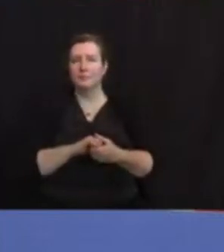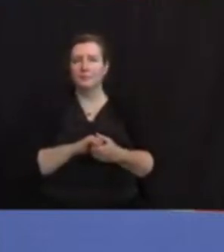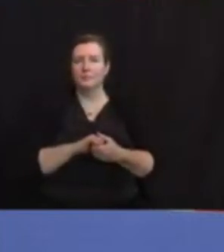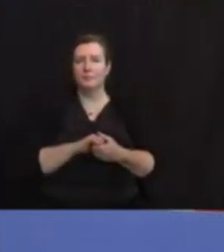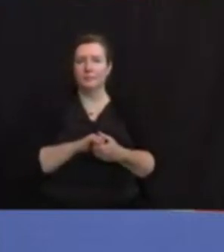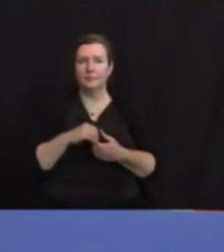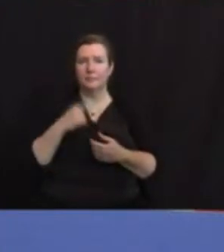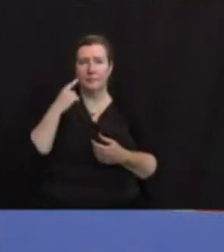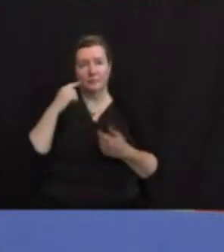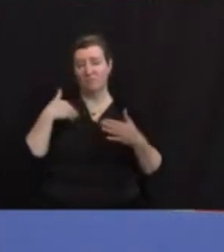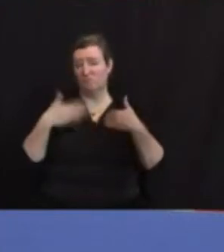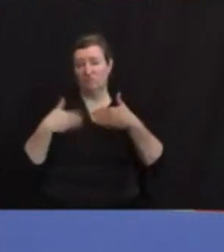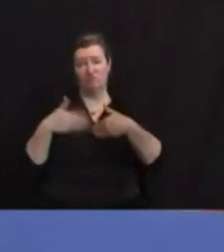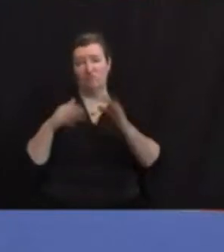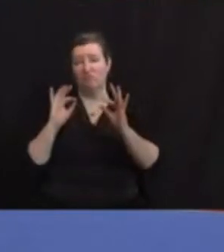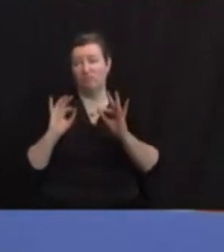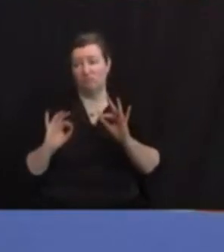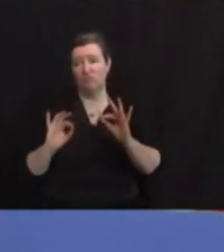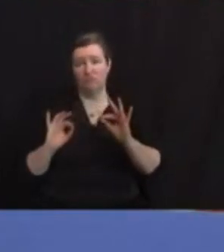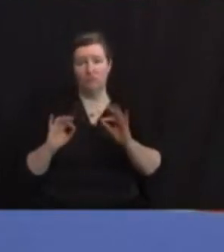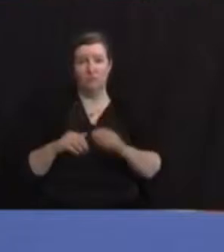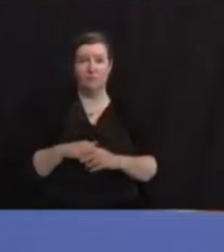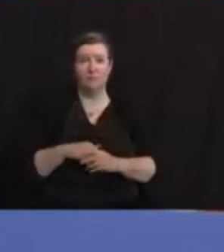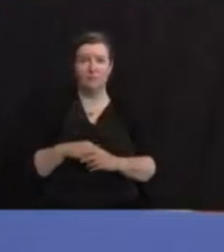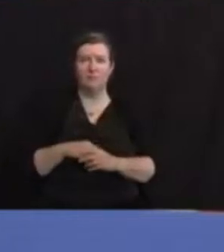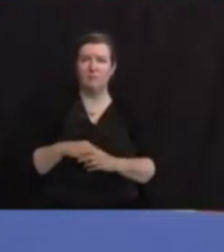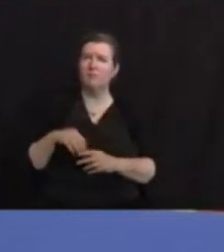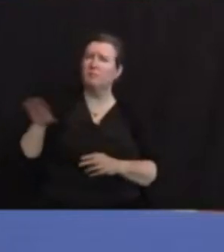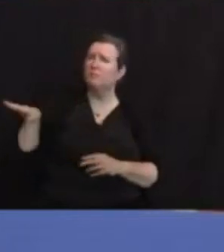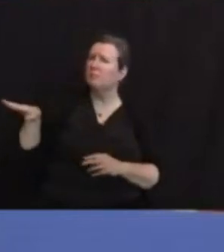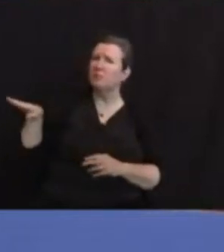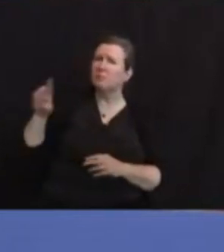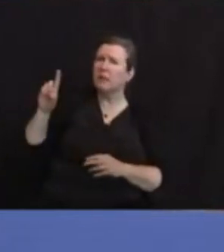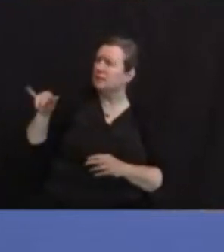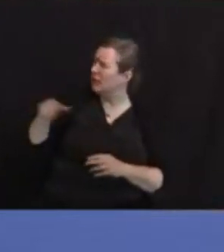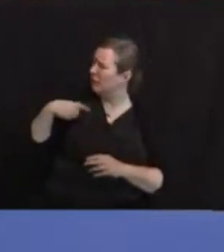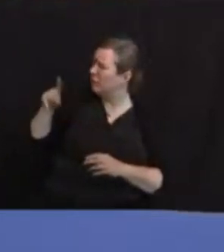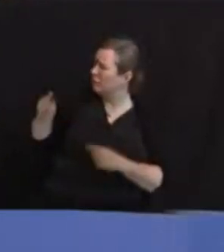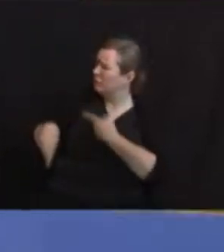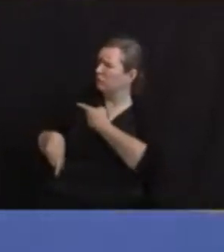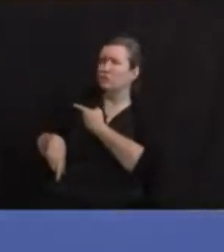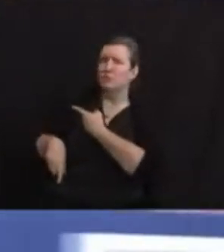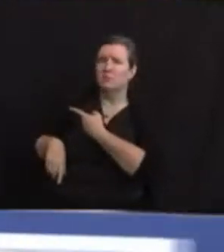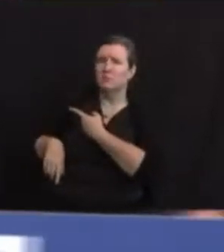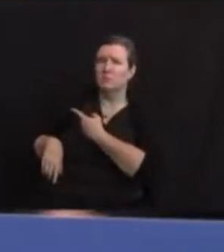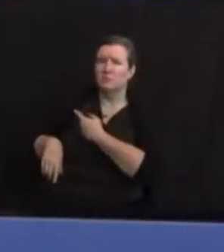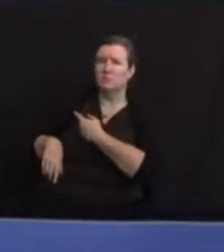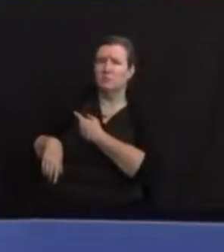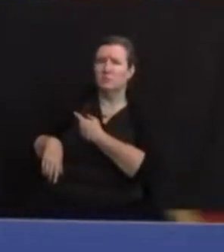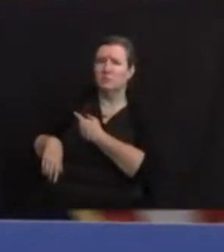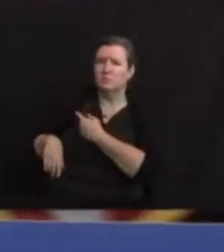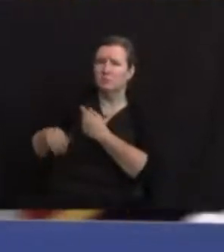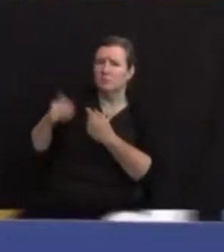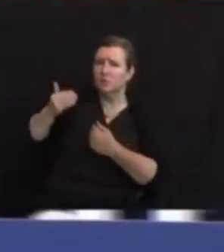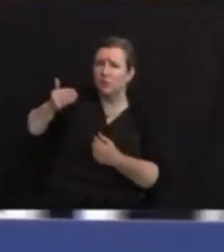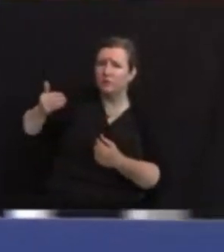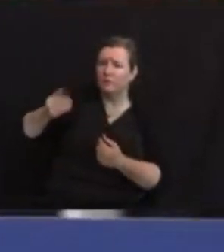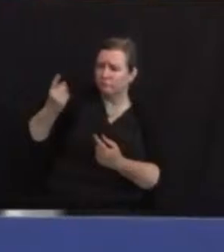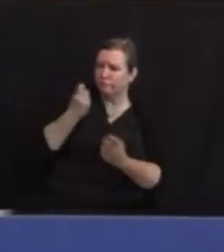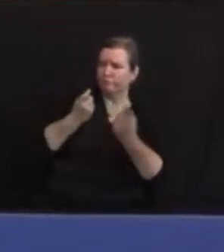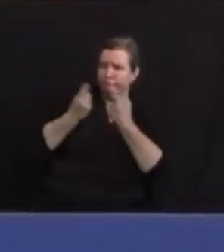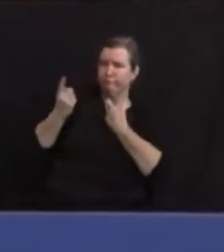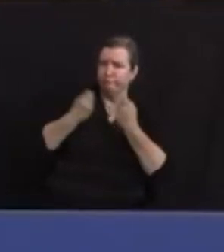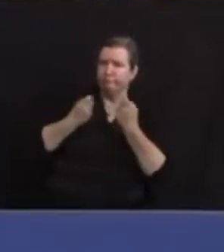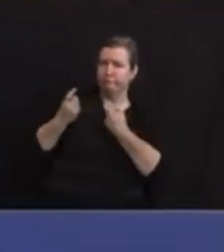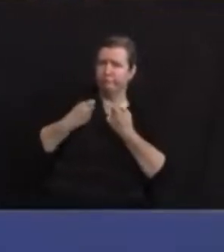moving forward. Eddie, let me ask you, we get a lot of questions. Folks did not ask this one